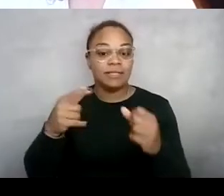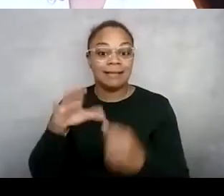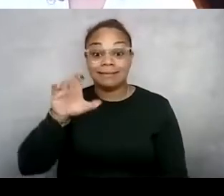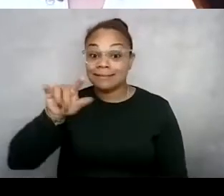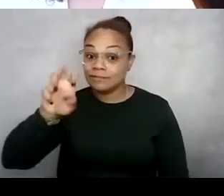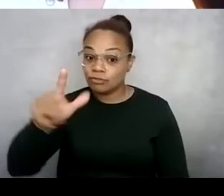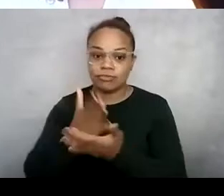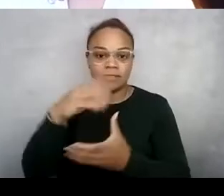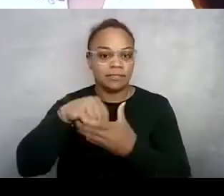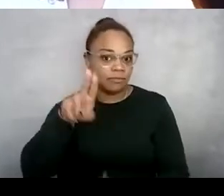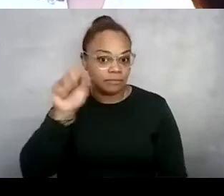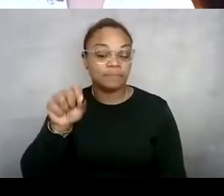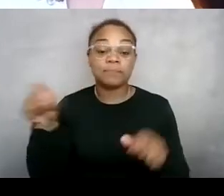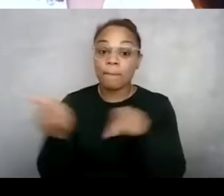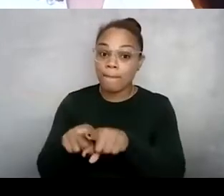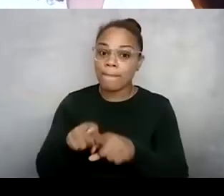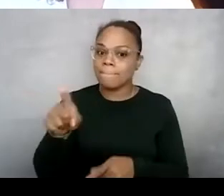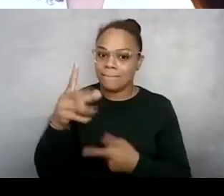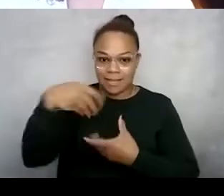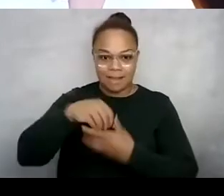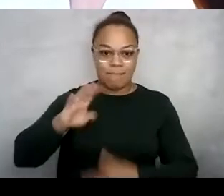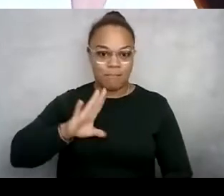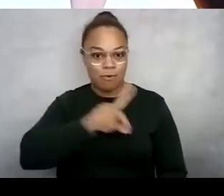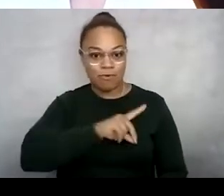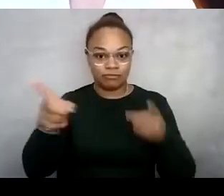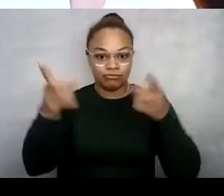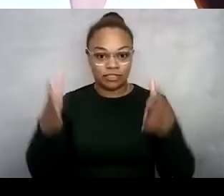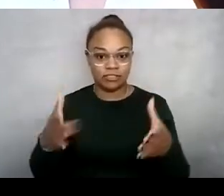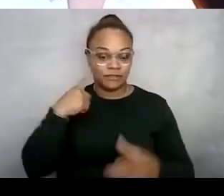to say is a member of the board of directors for Woodhull.